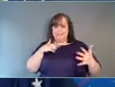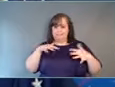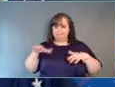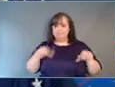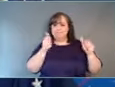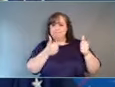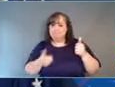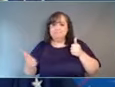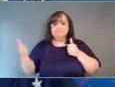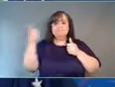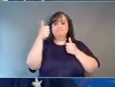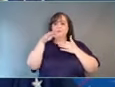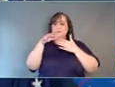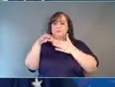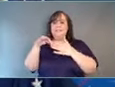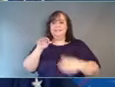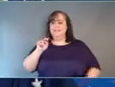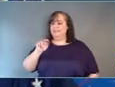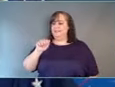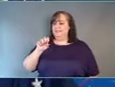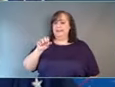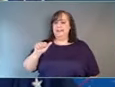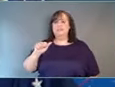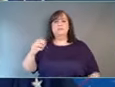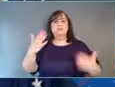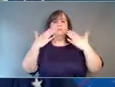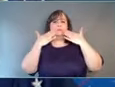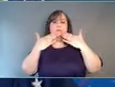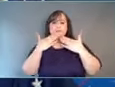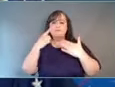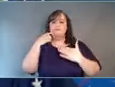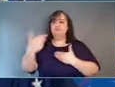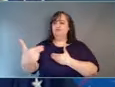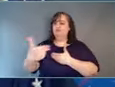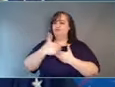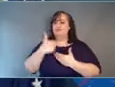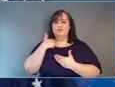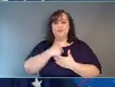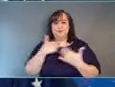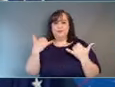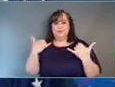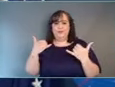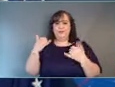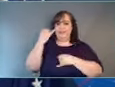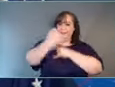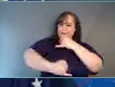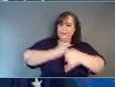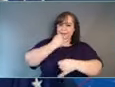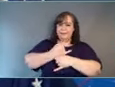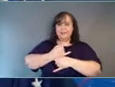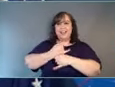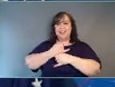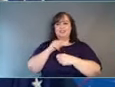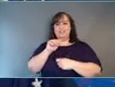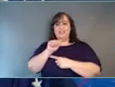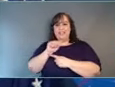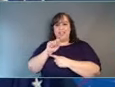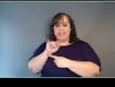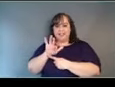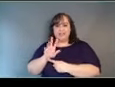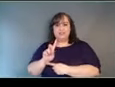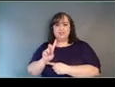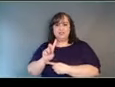on International Asteroid Day. And every day for us at NASA is an asteroid